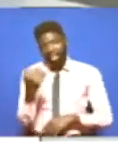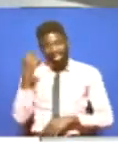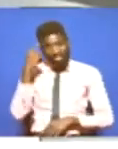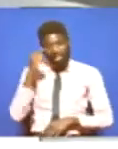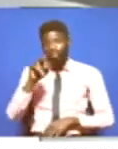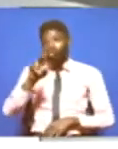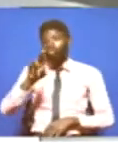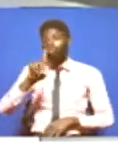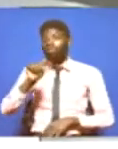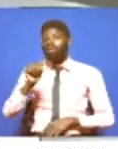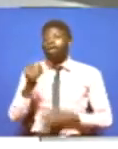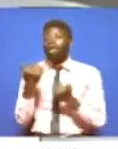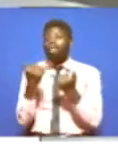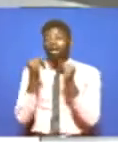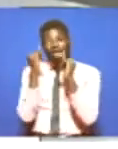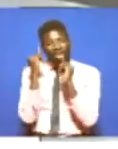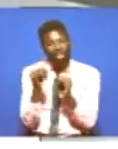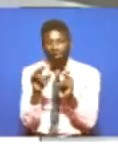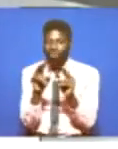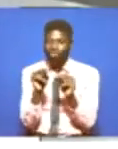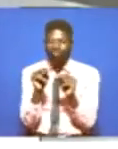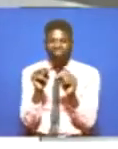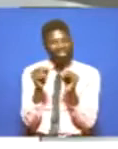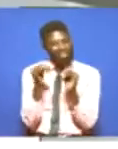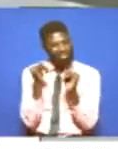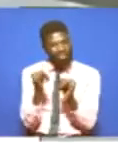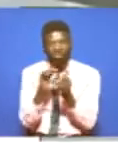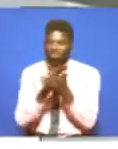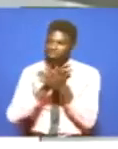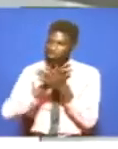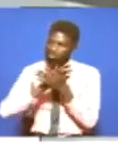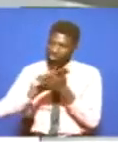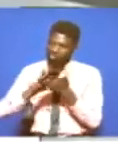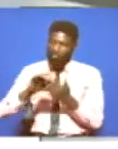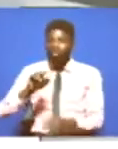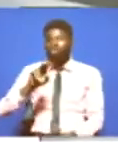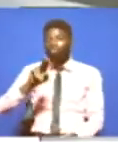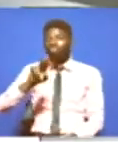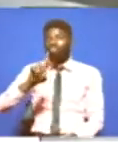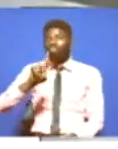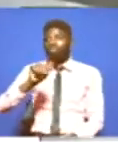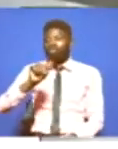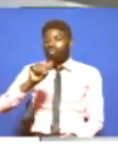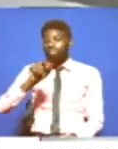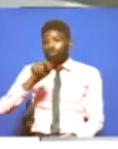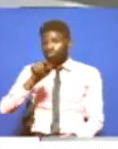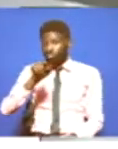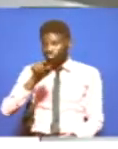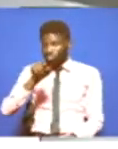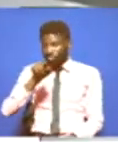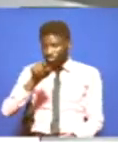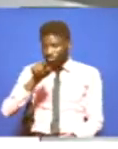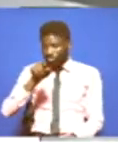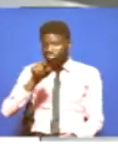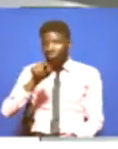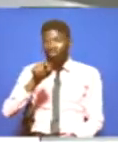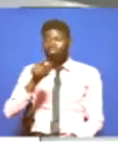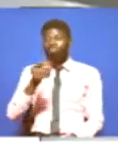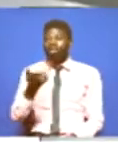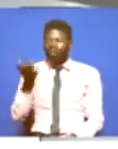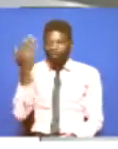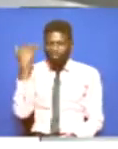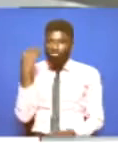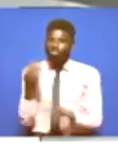is a new UDA. It is not a new order. UDA, United Democratic Alliance, was formed